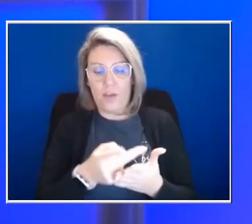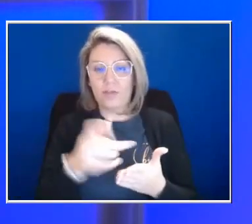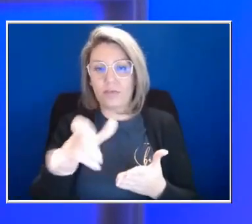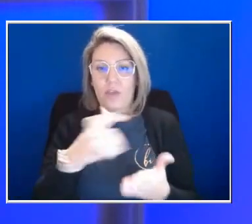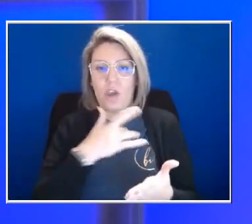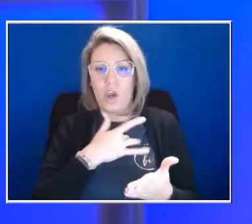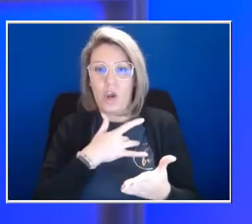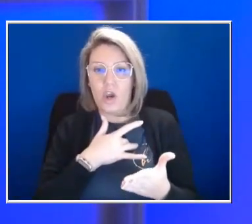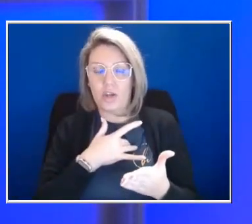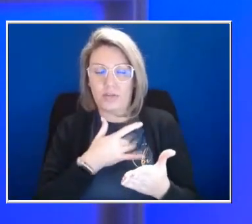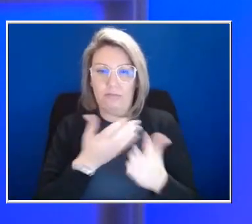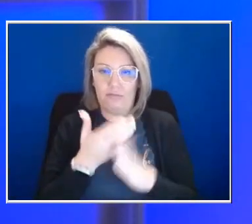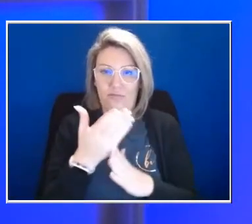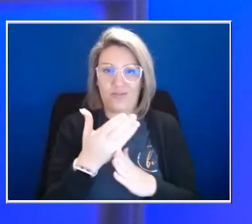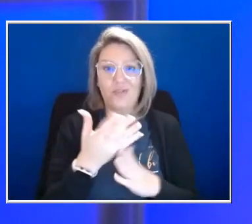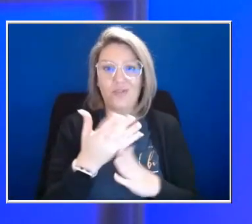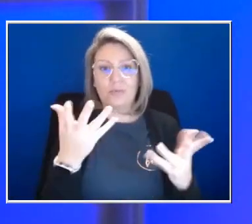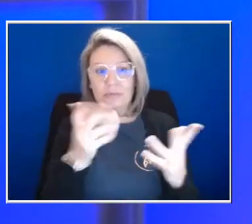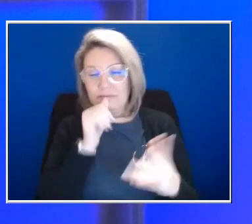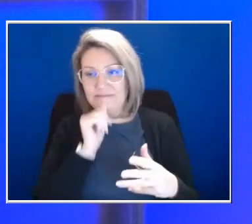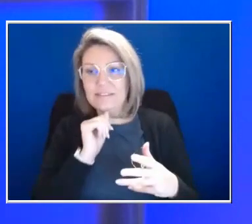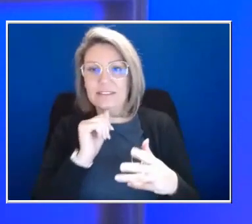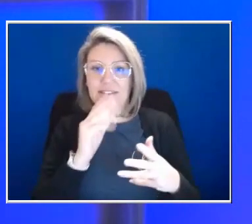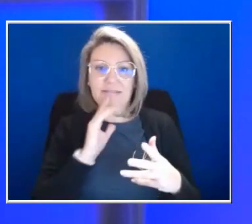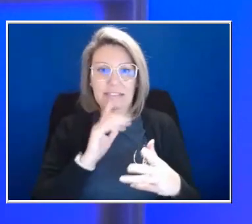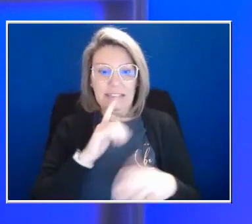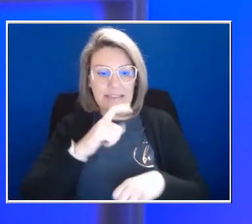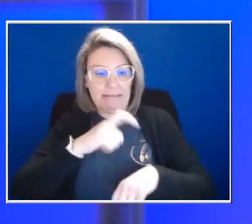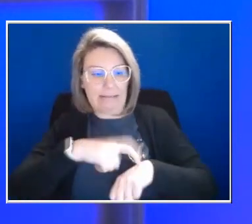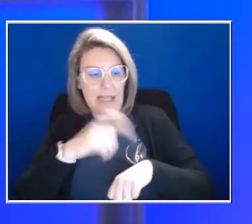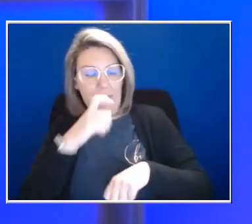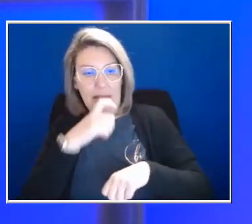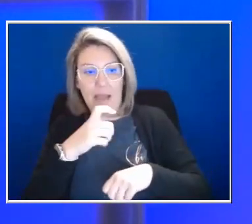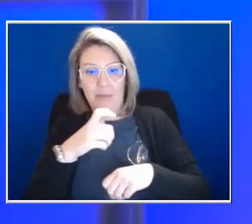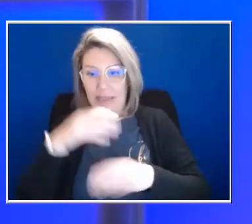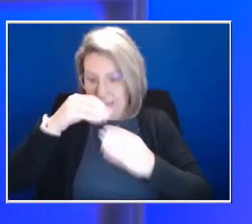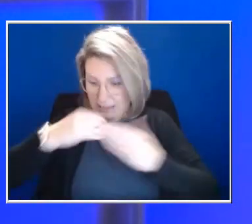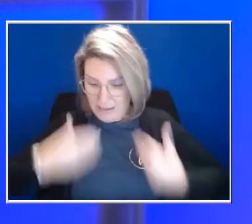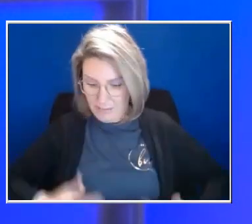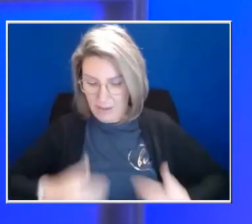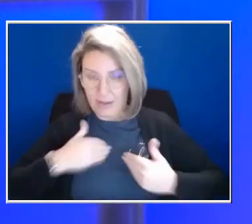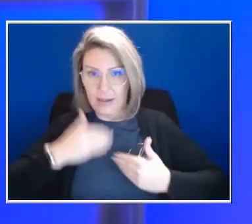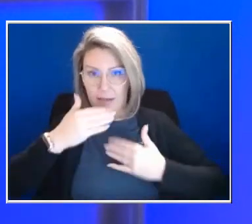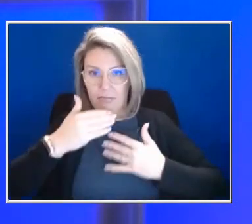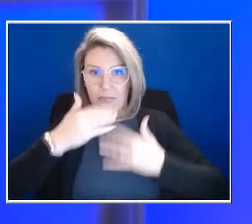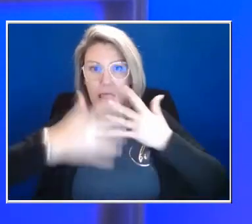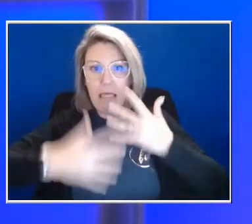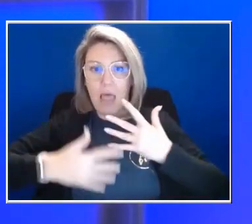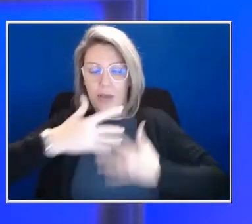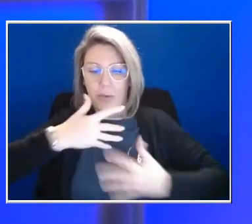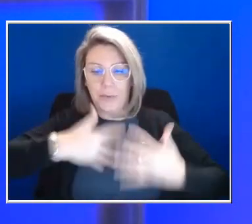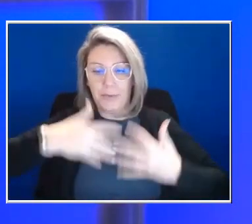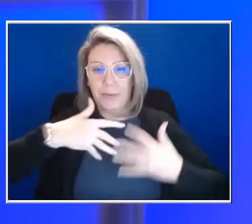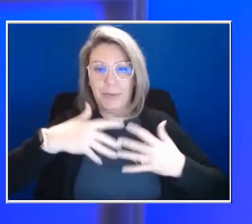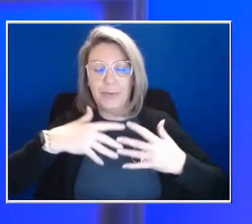obviously, time of away from the body, away from getting blood flow. There's an ischemic time there. And sometimes what happens is those hearts,